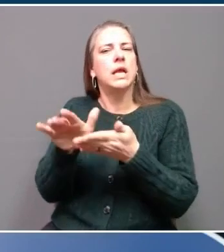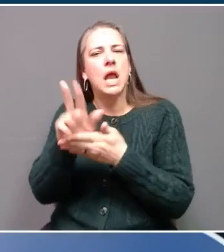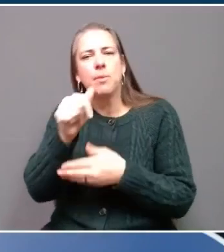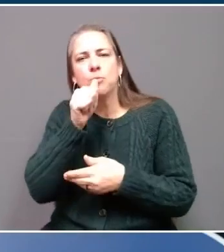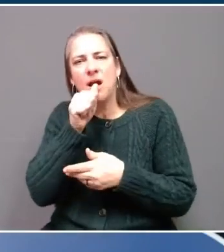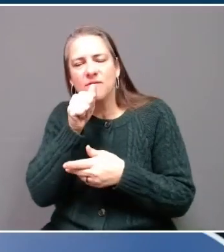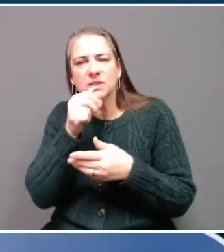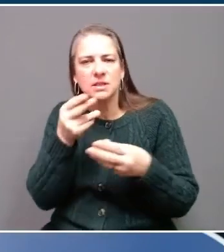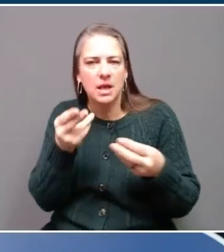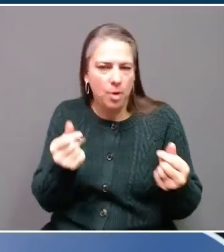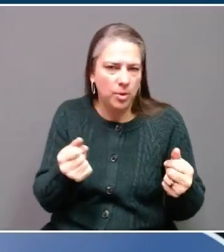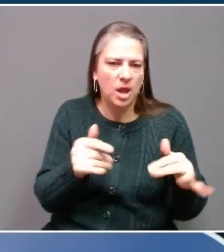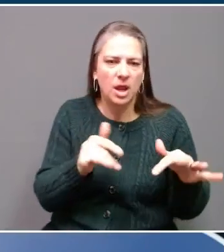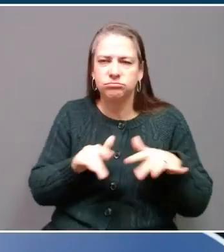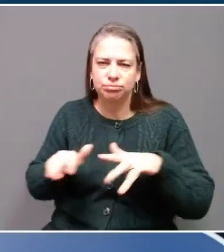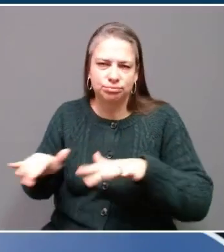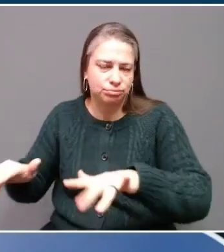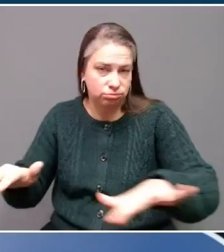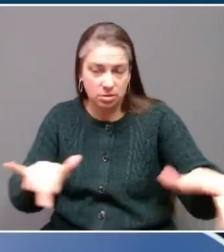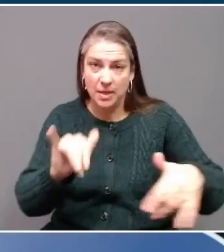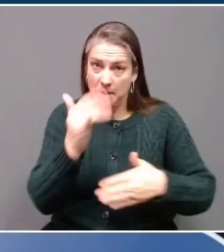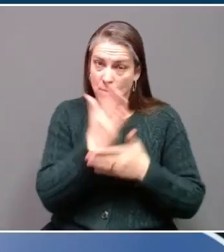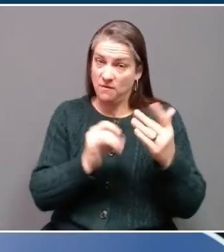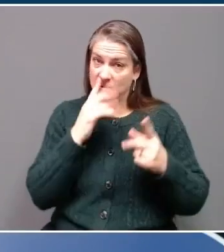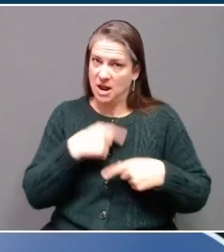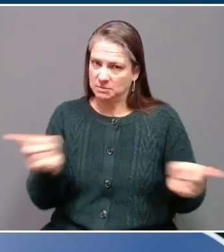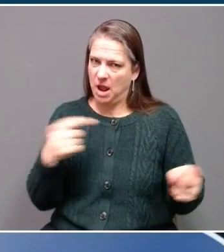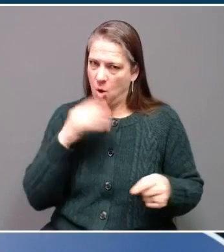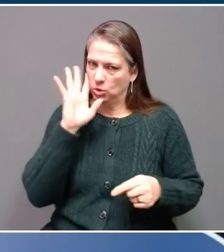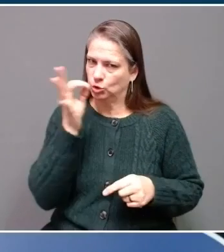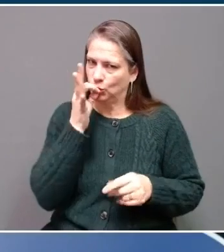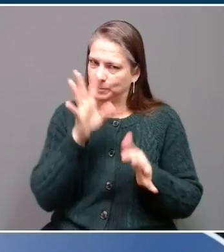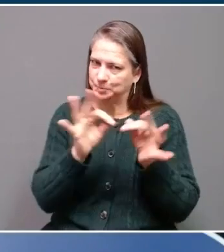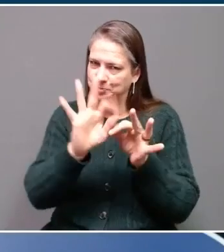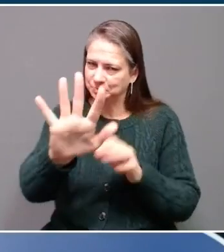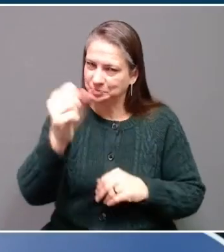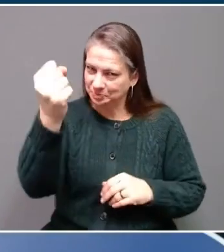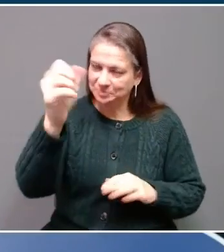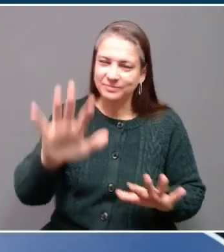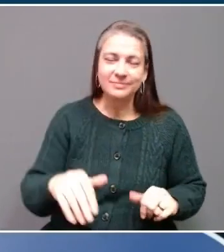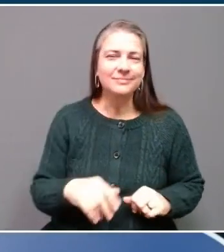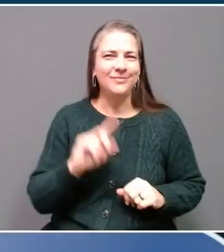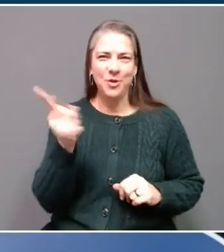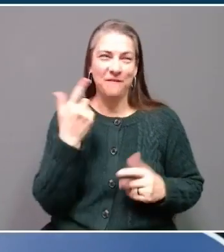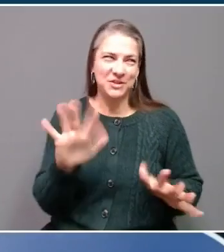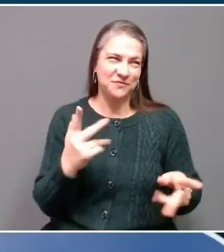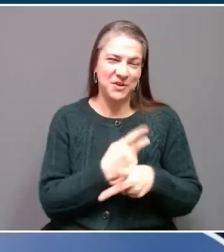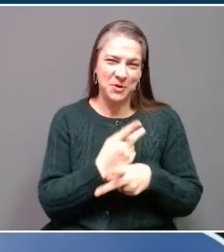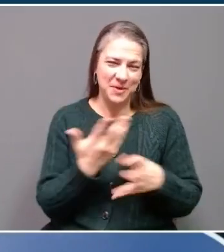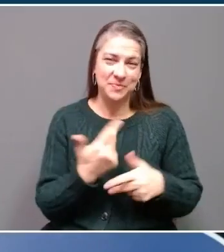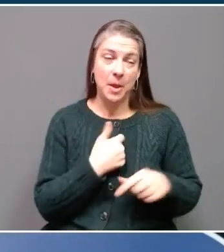Perry counties. This is part of an announcement I'm going to make in a minute, but I think everybody's figured that out. We're moving from